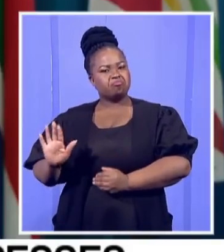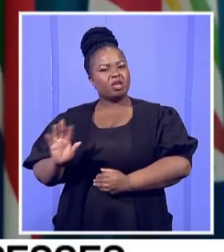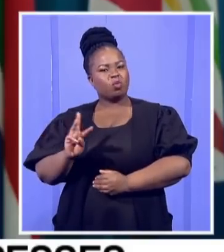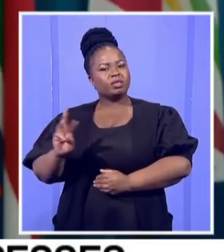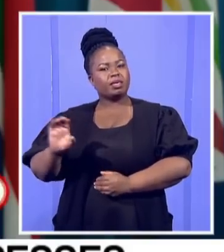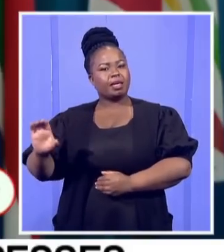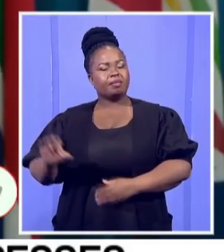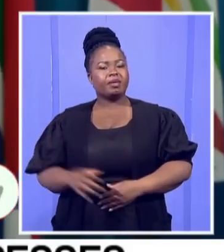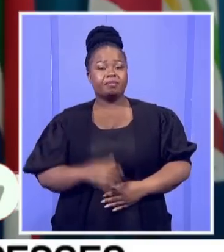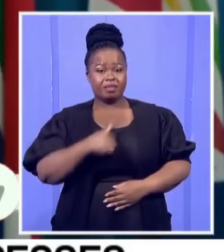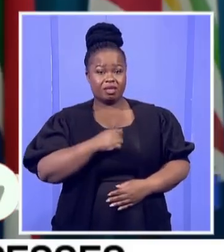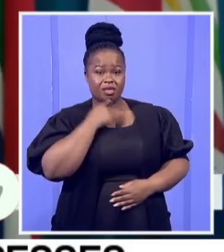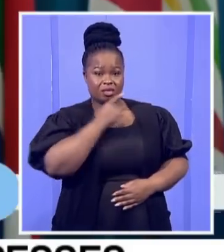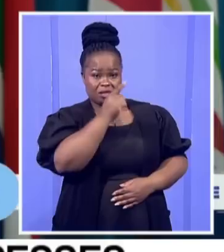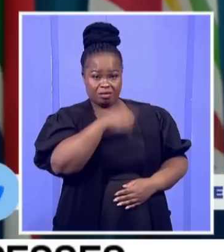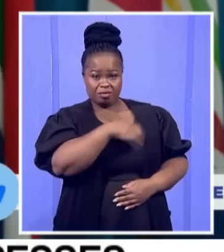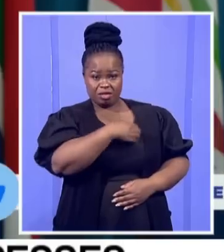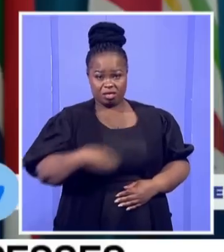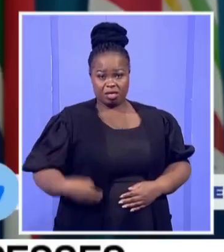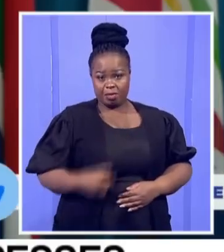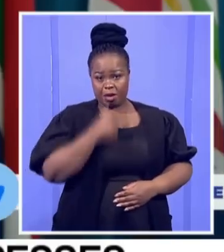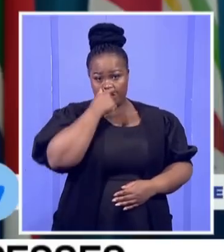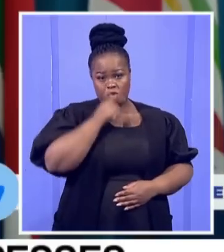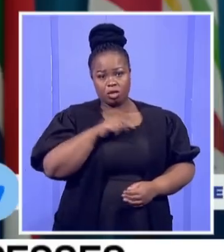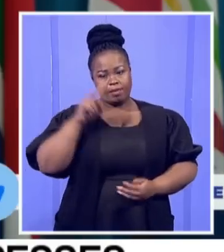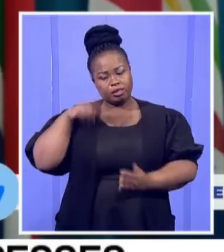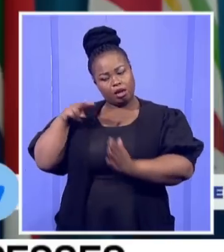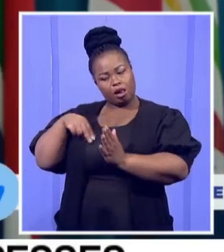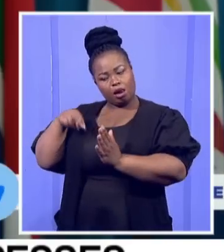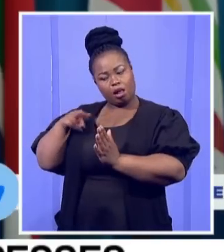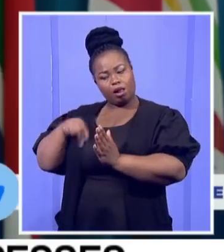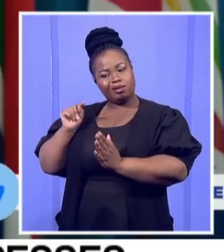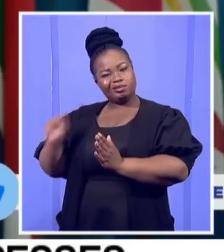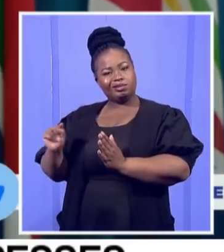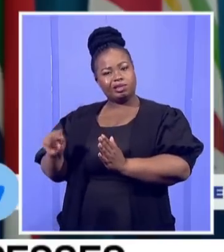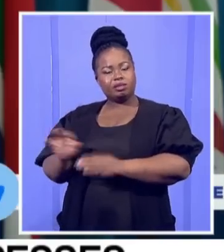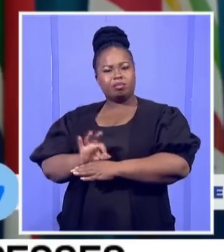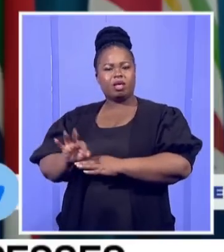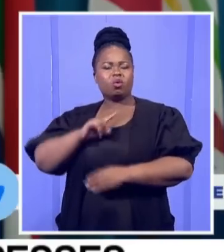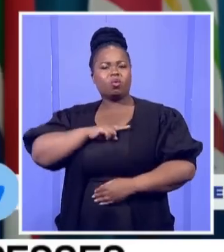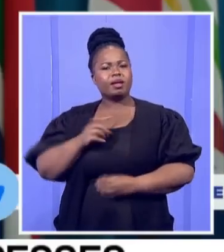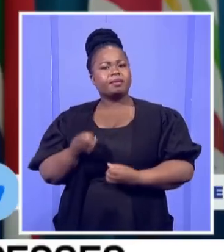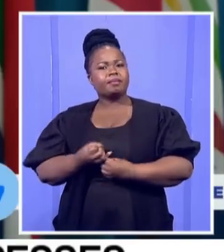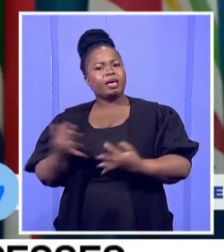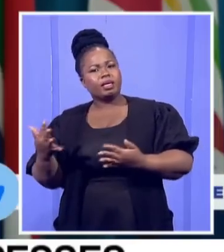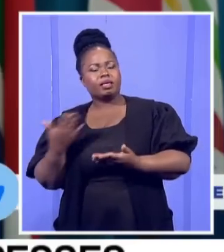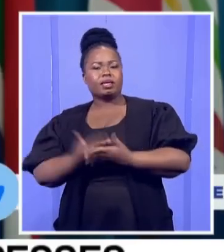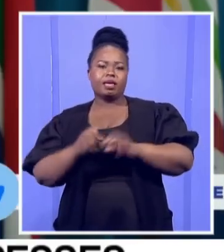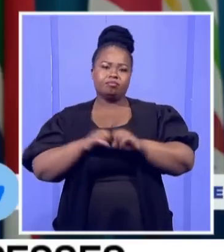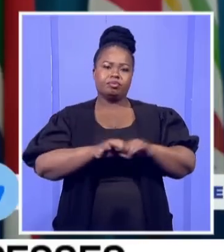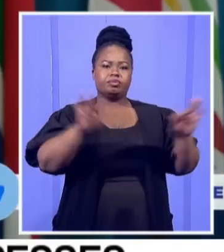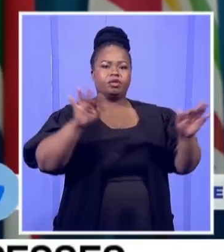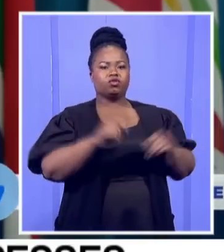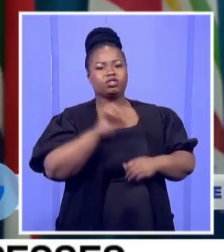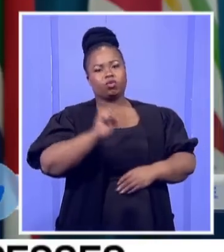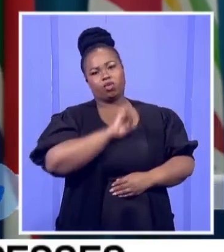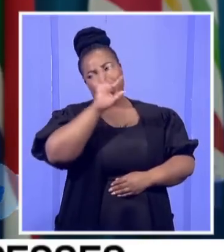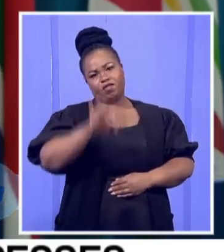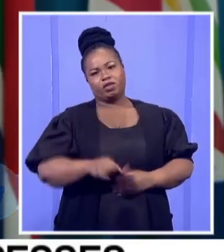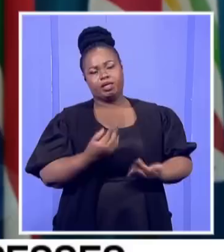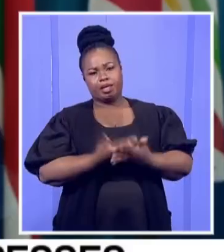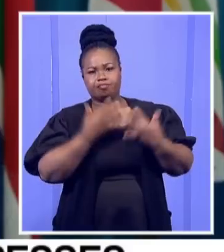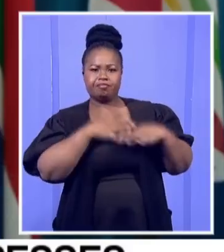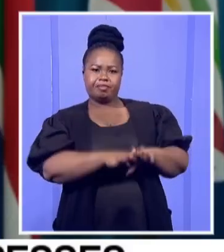to study this plan because I believe that there are many aspects of it that be rolled out across the country.